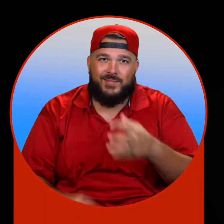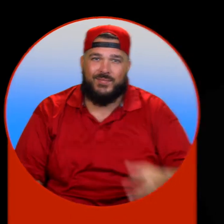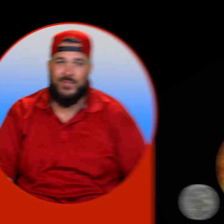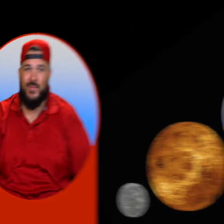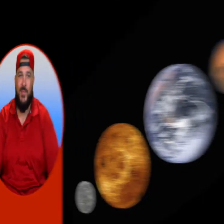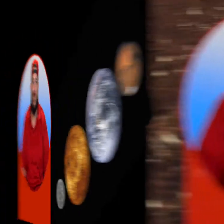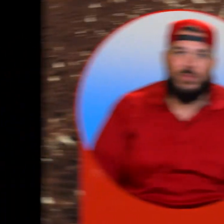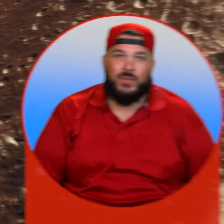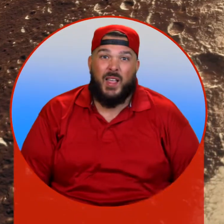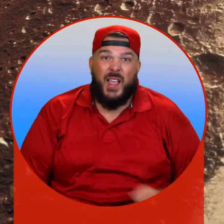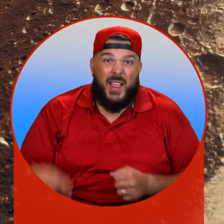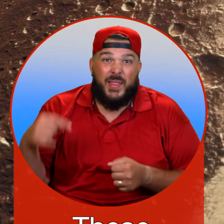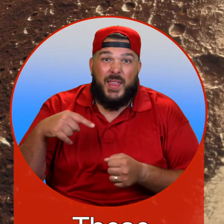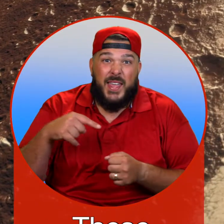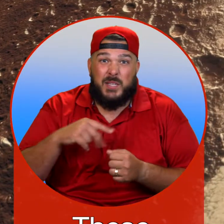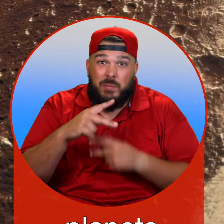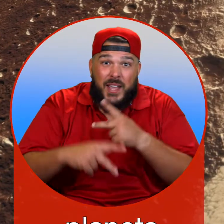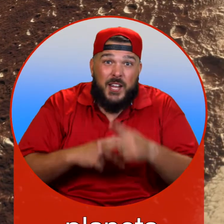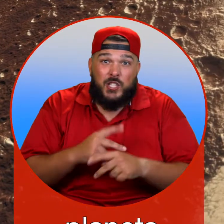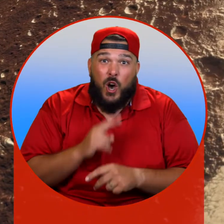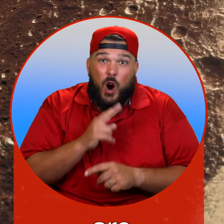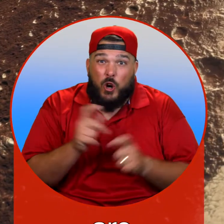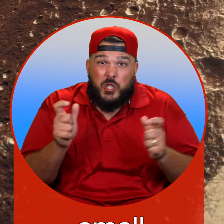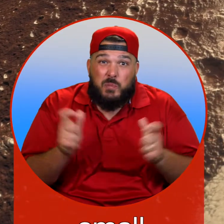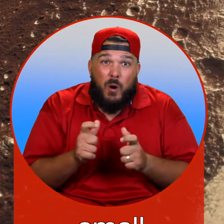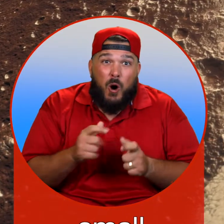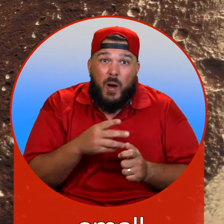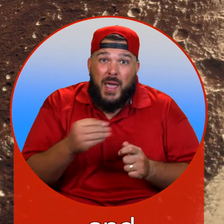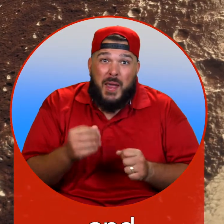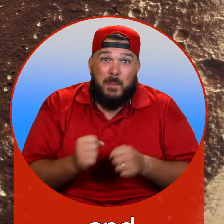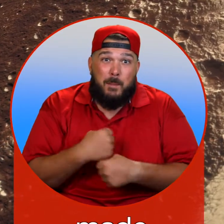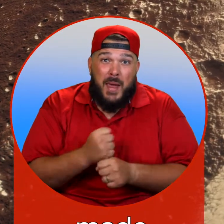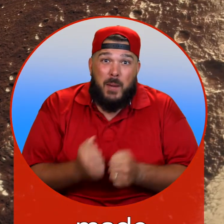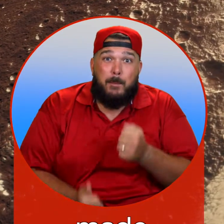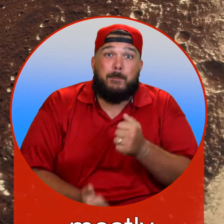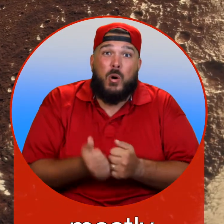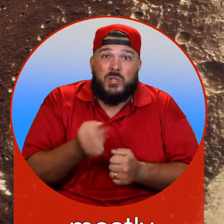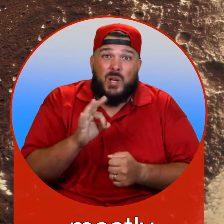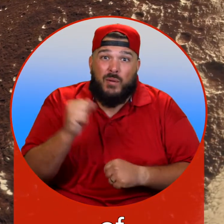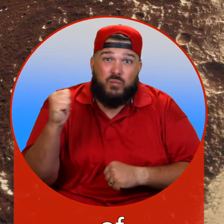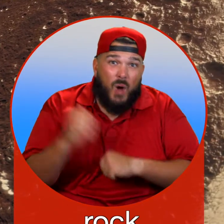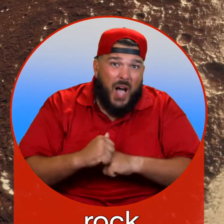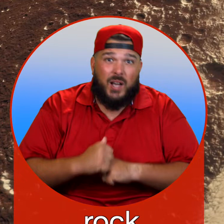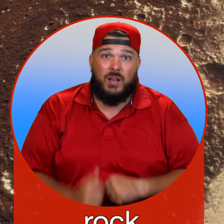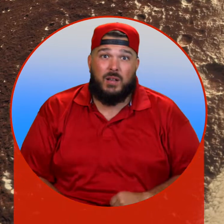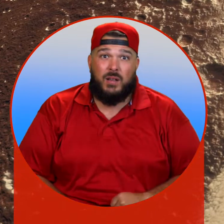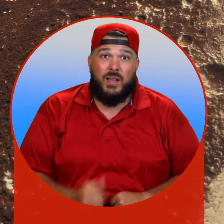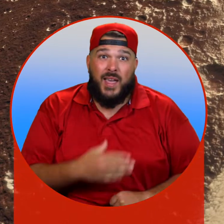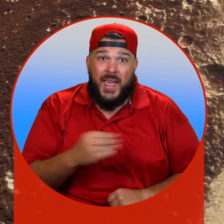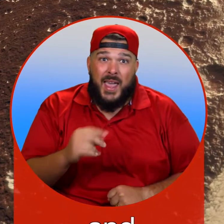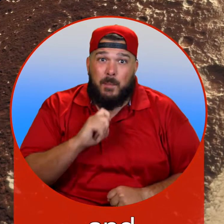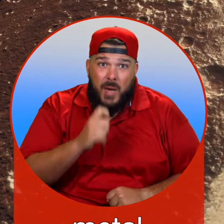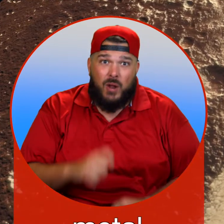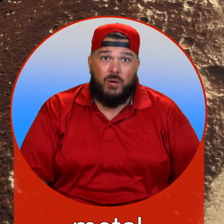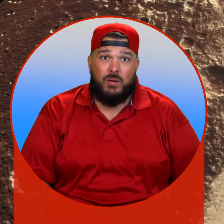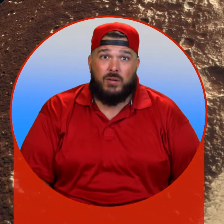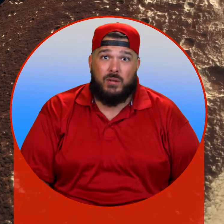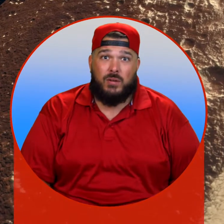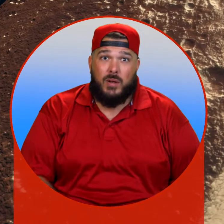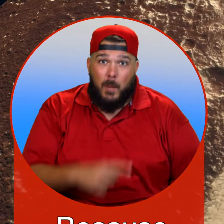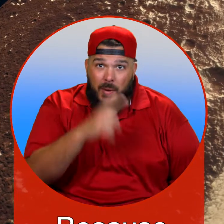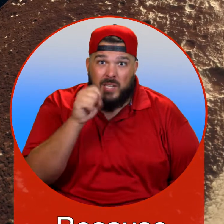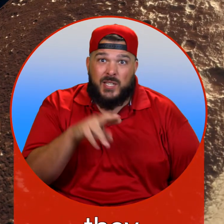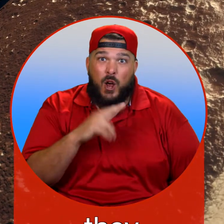these planets are small and made mostly of rock and metal